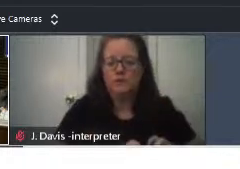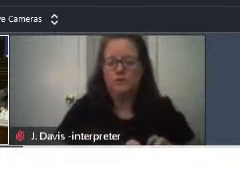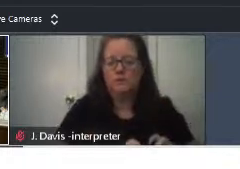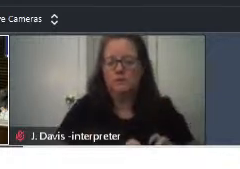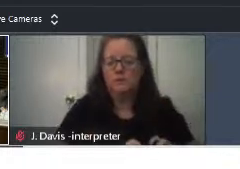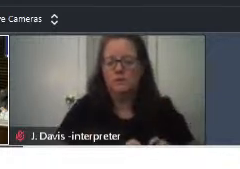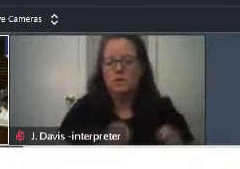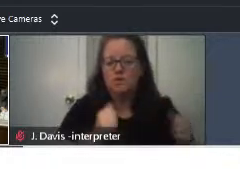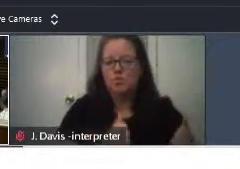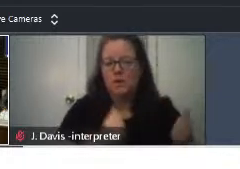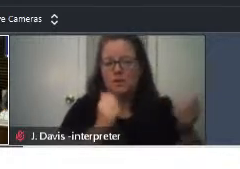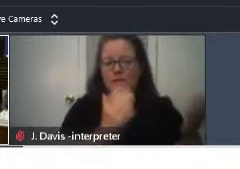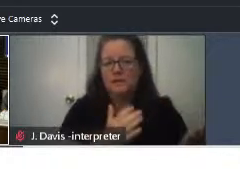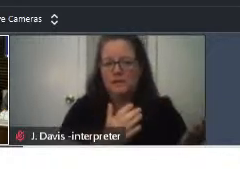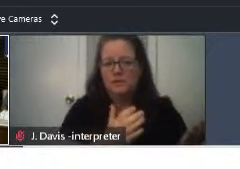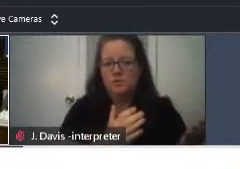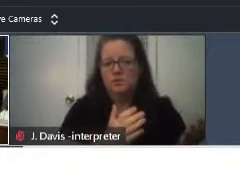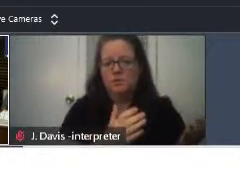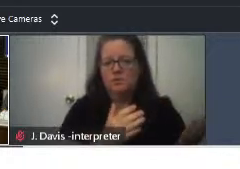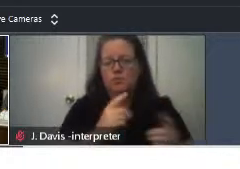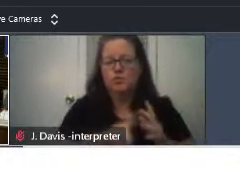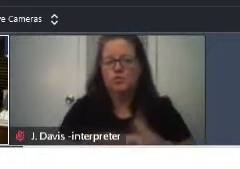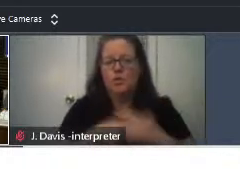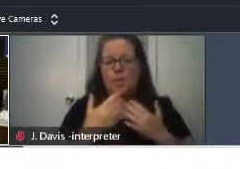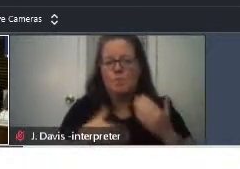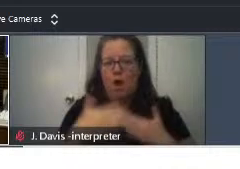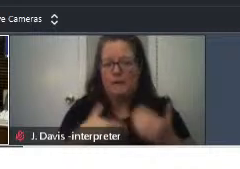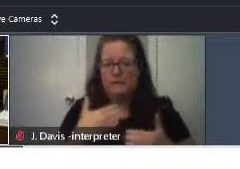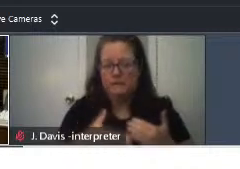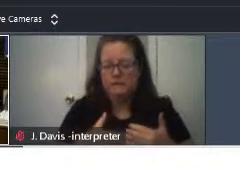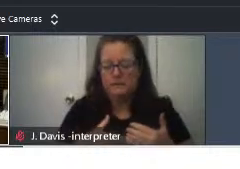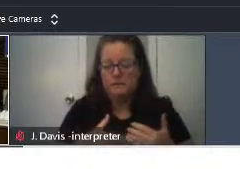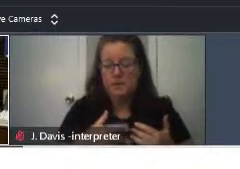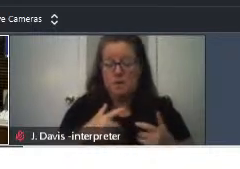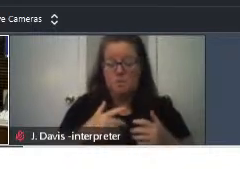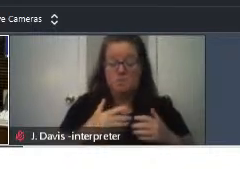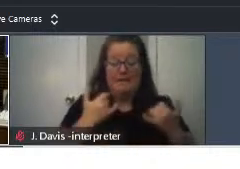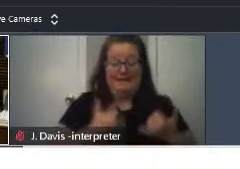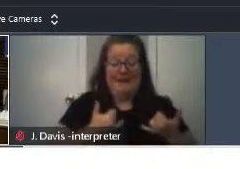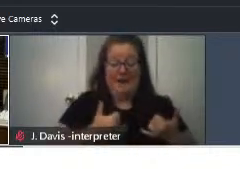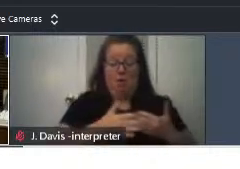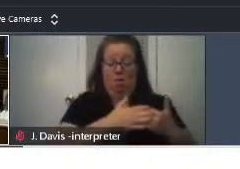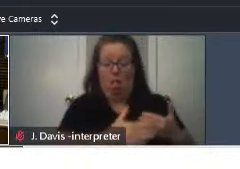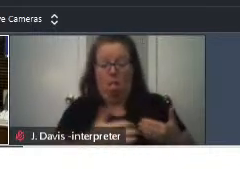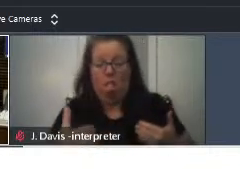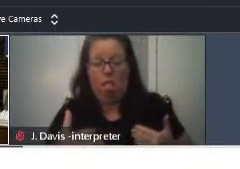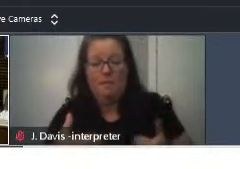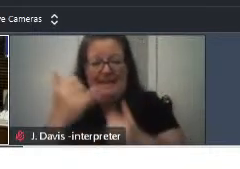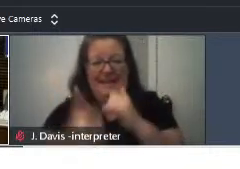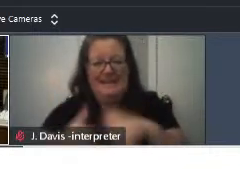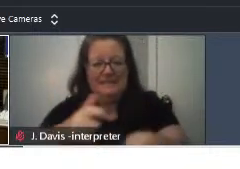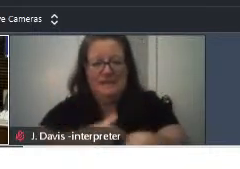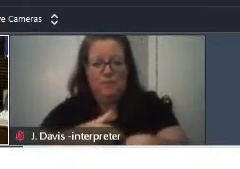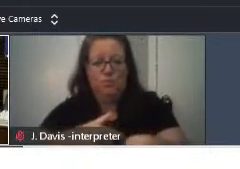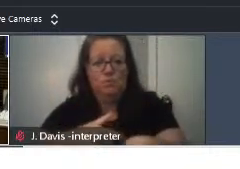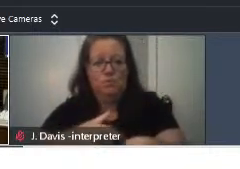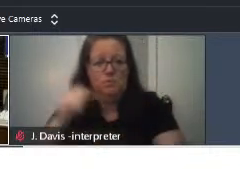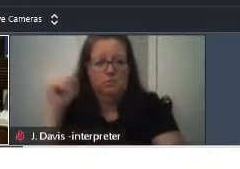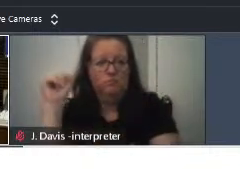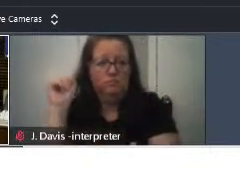list of recommendations will start the process. Between now and a final reading and it being ratified in the minutes,